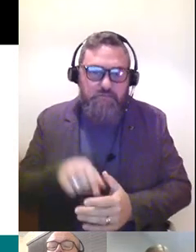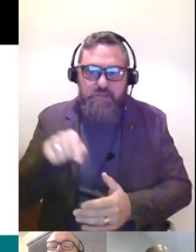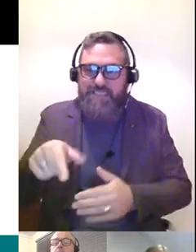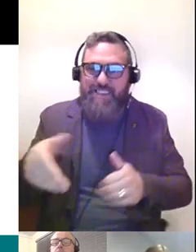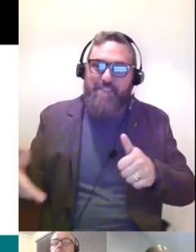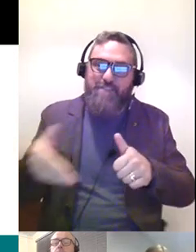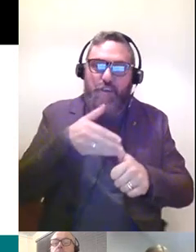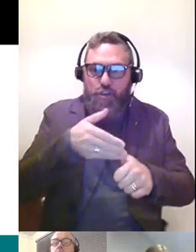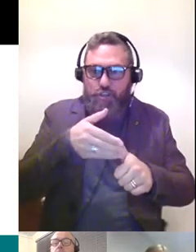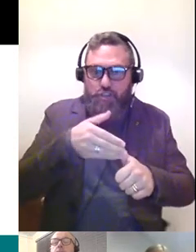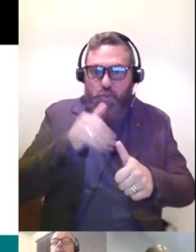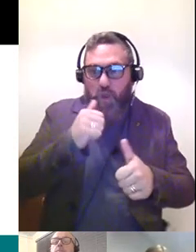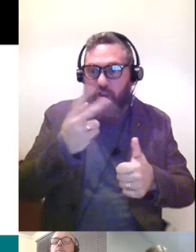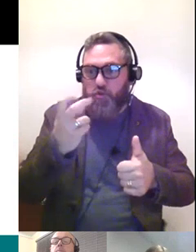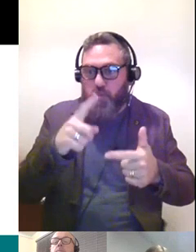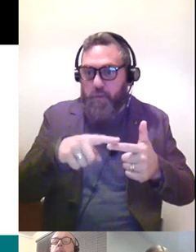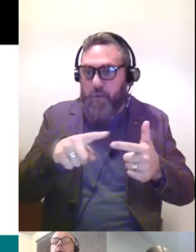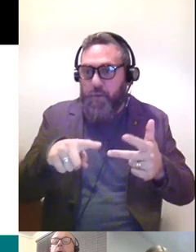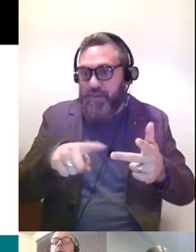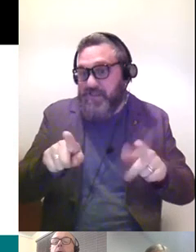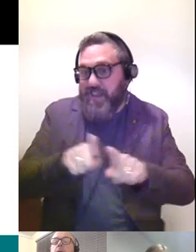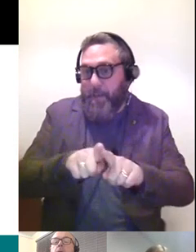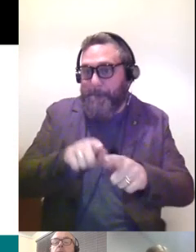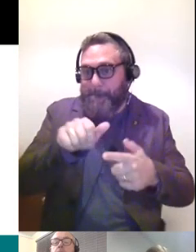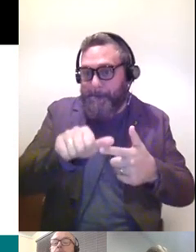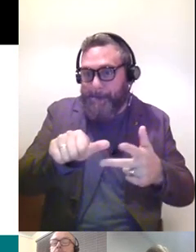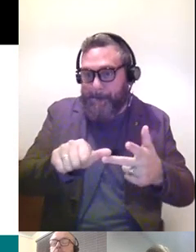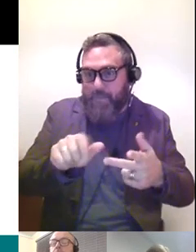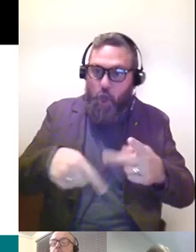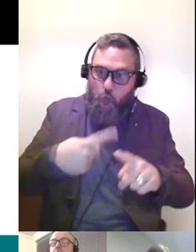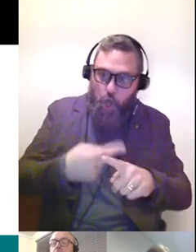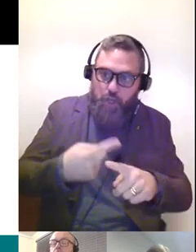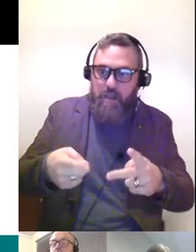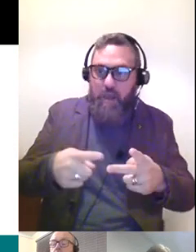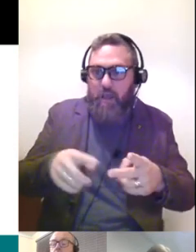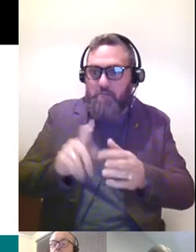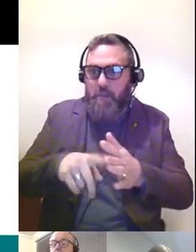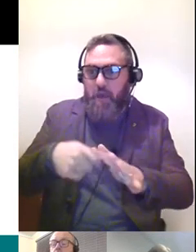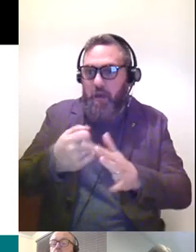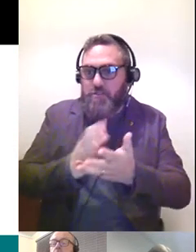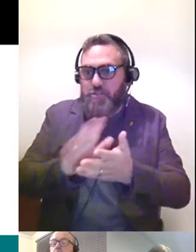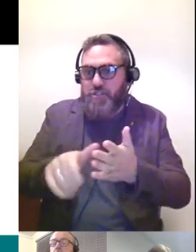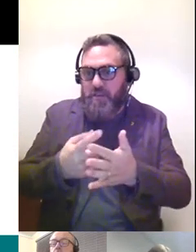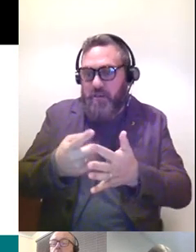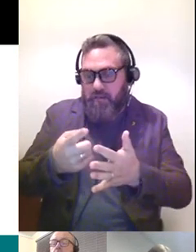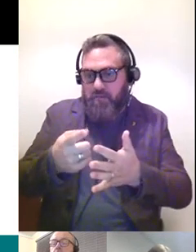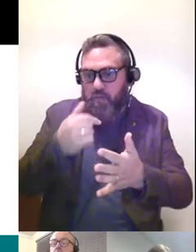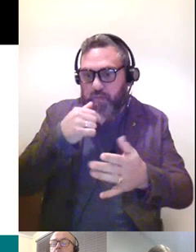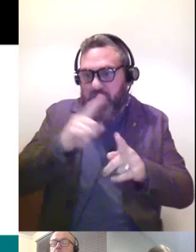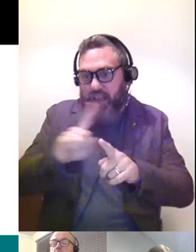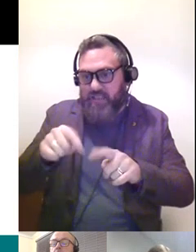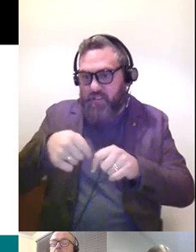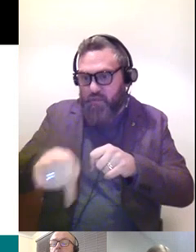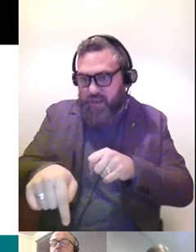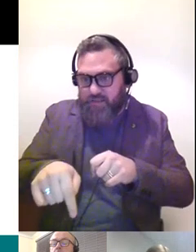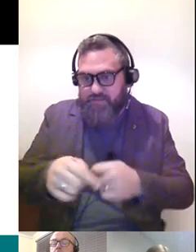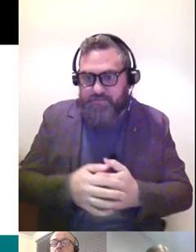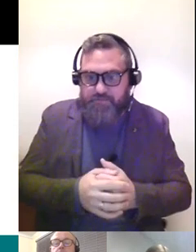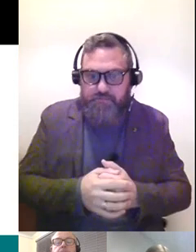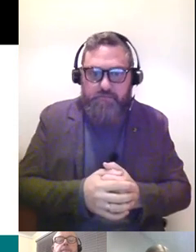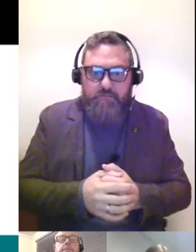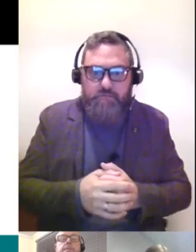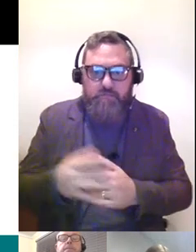engagement events taking place this week, and events in Oxfordshire and Berkshire West are scheduled for later on in the week. And I'm